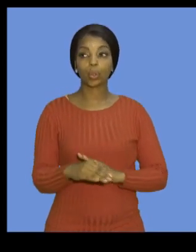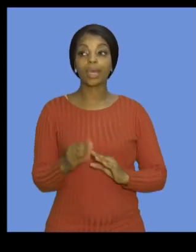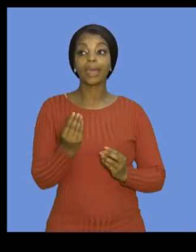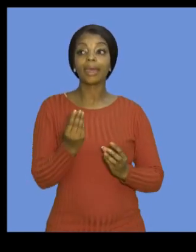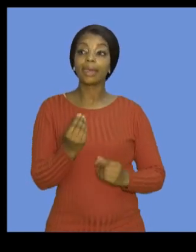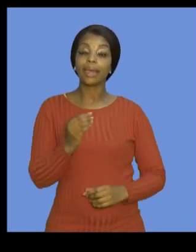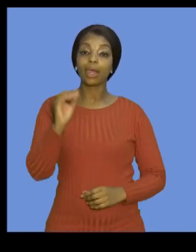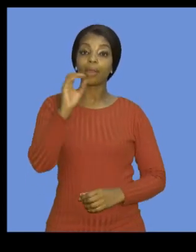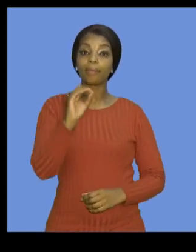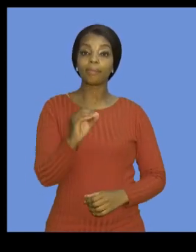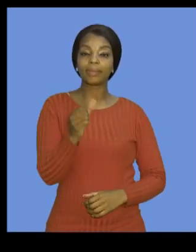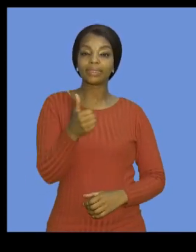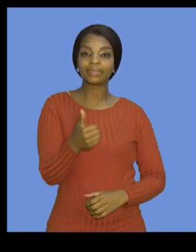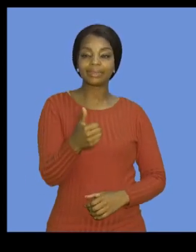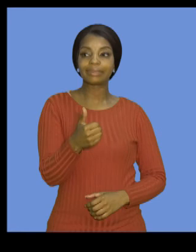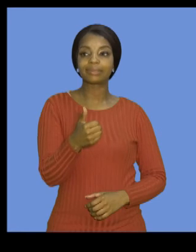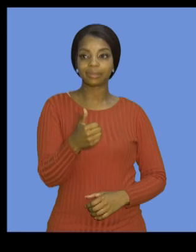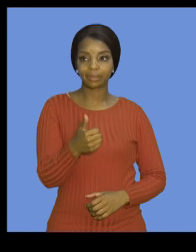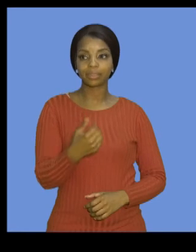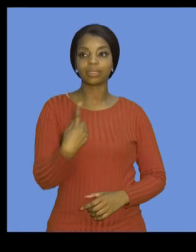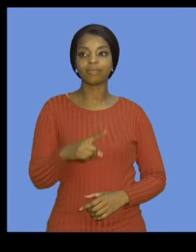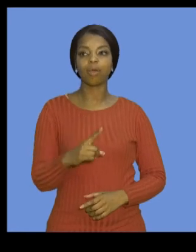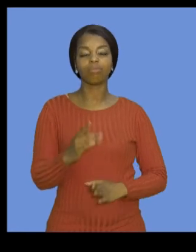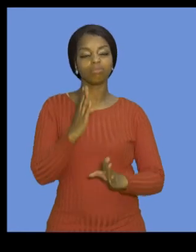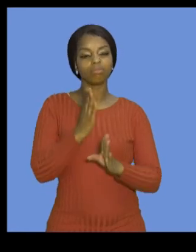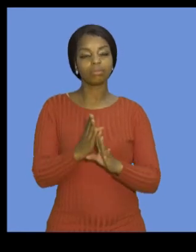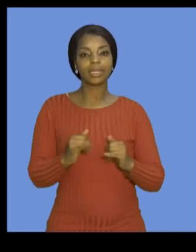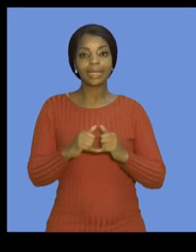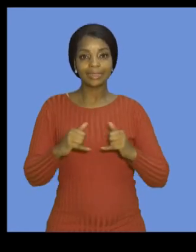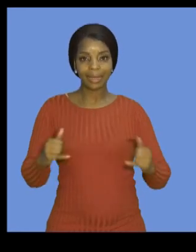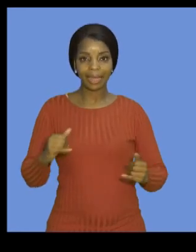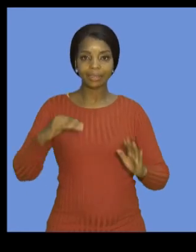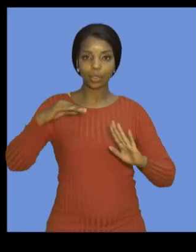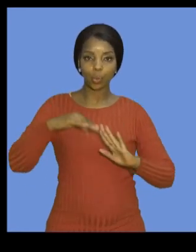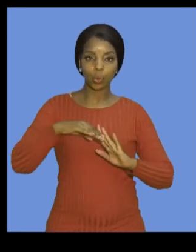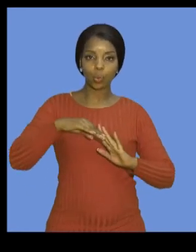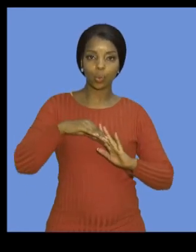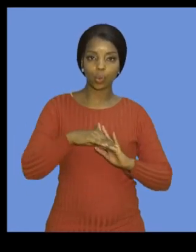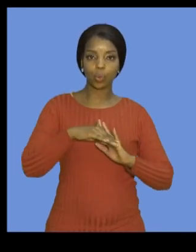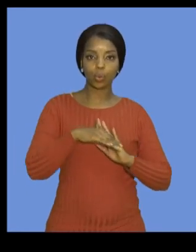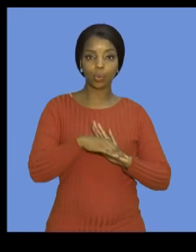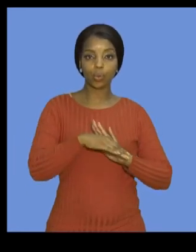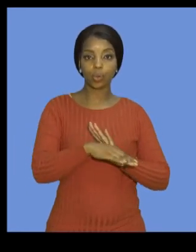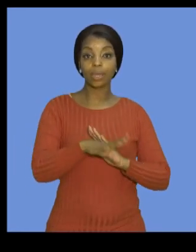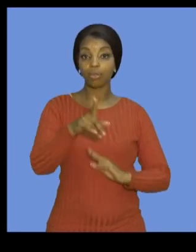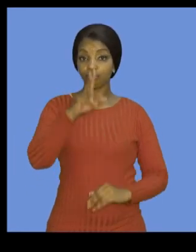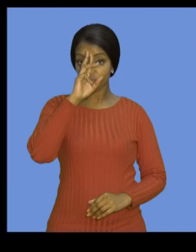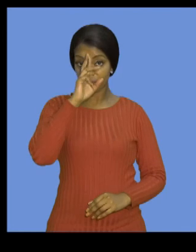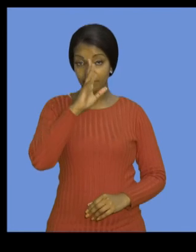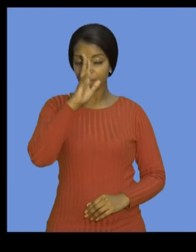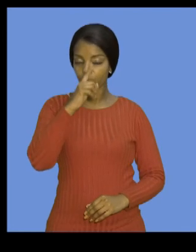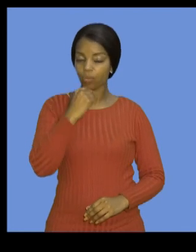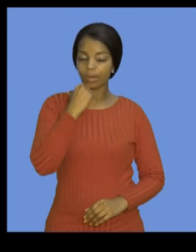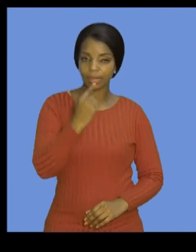per annum on a straight line depreciation. Remember, guys, you will be told which method you are